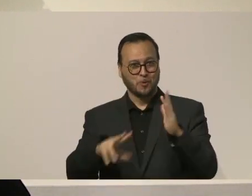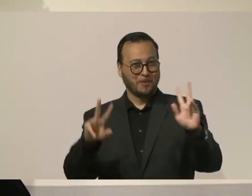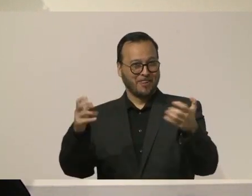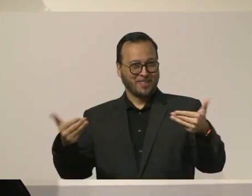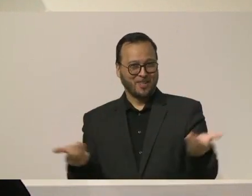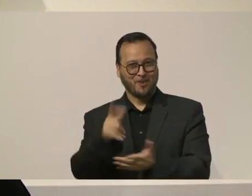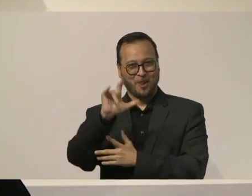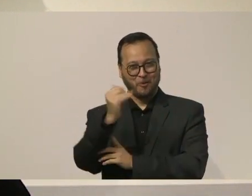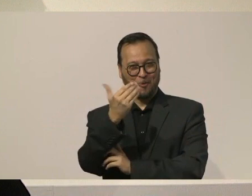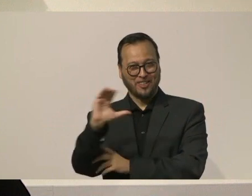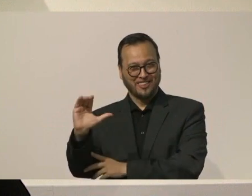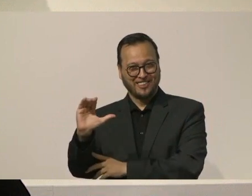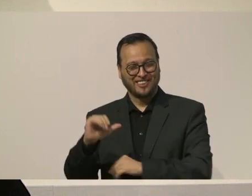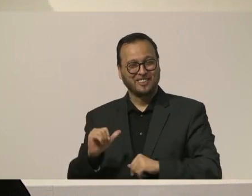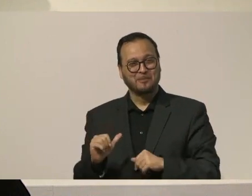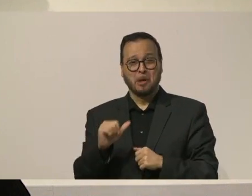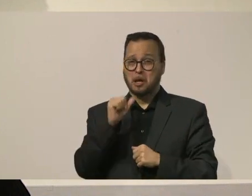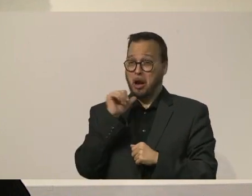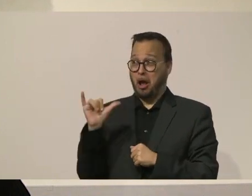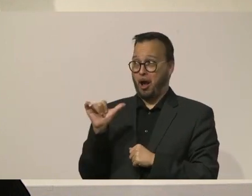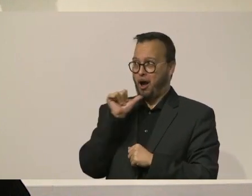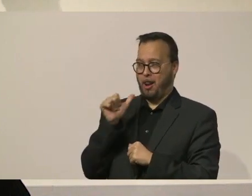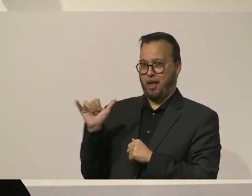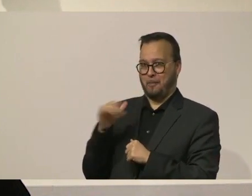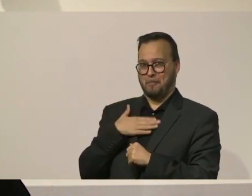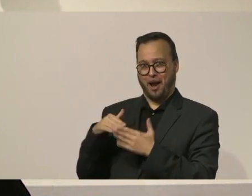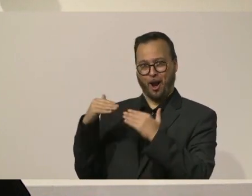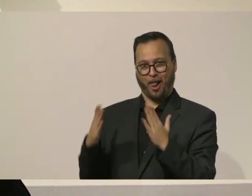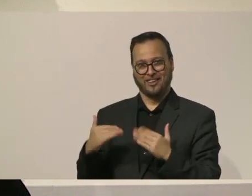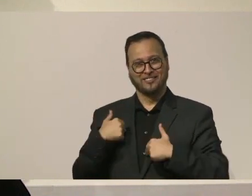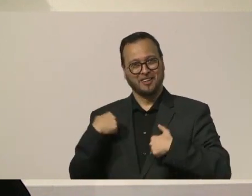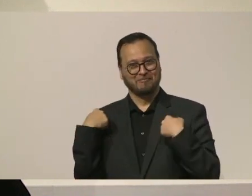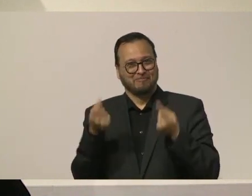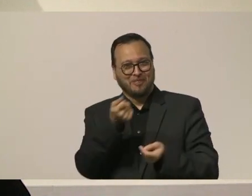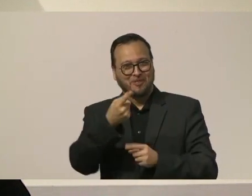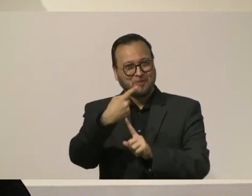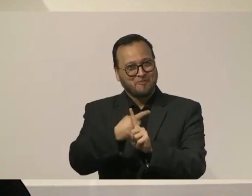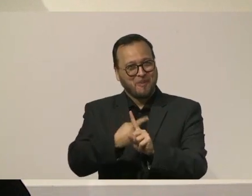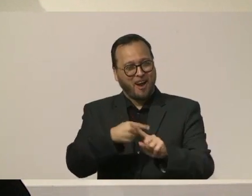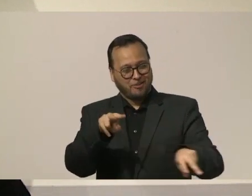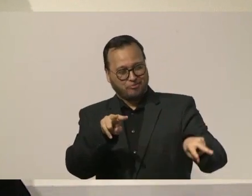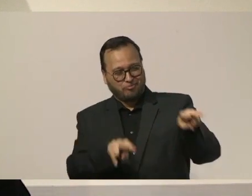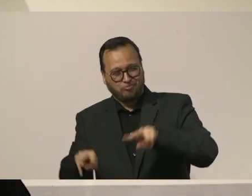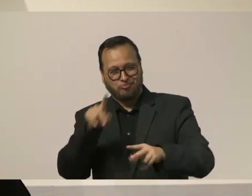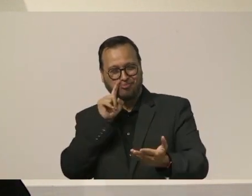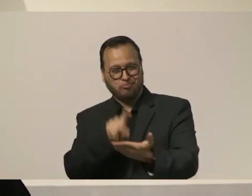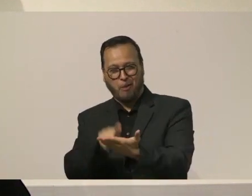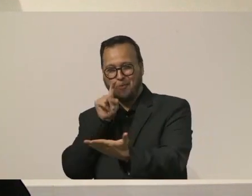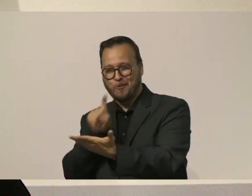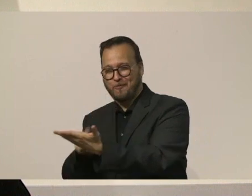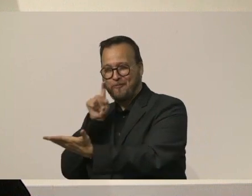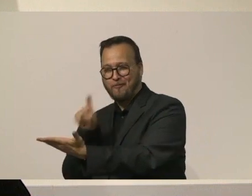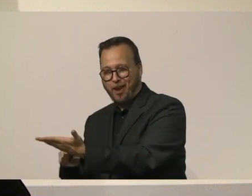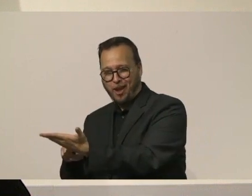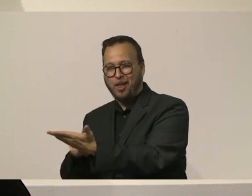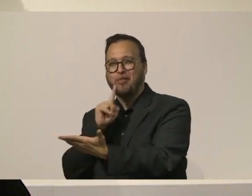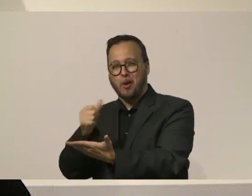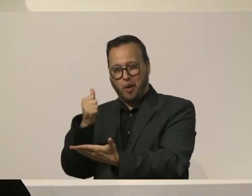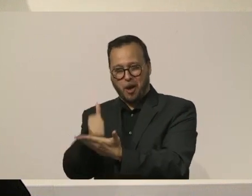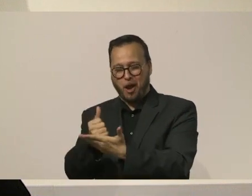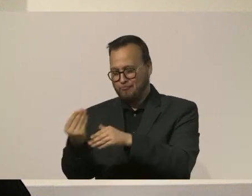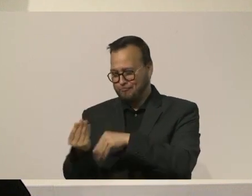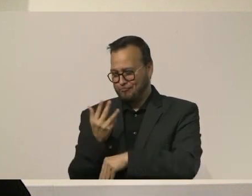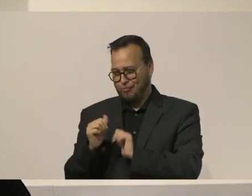And goal number three, to empower students with the knowledge and skills. Making observations that would ultimately inform the way